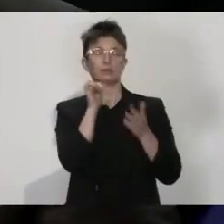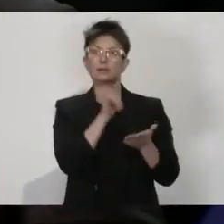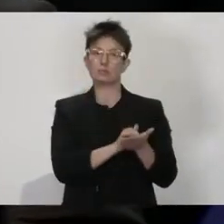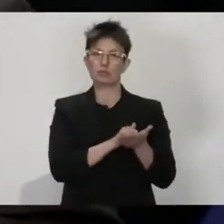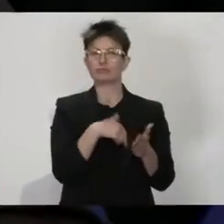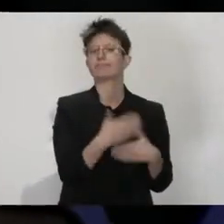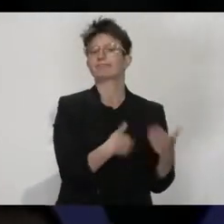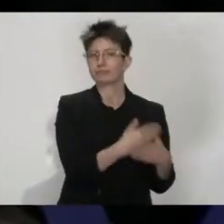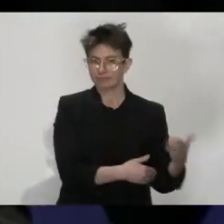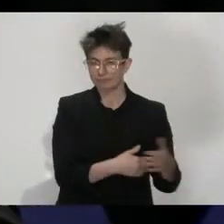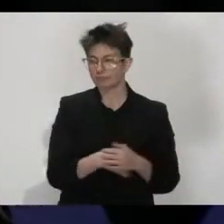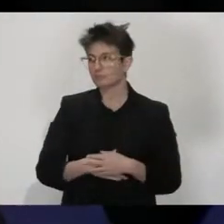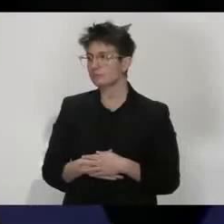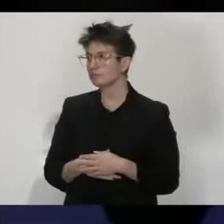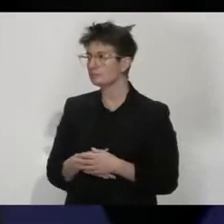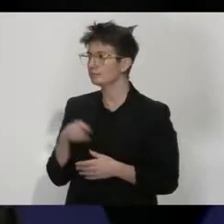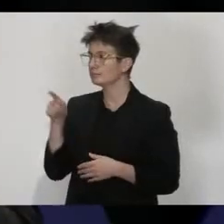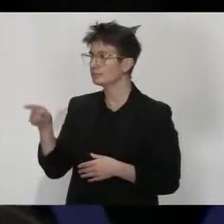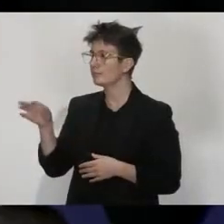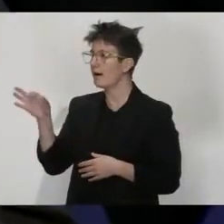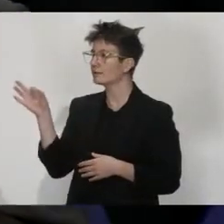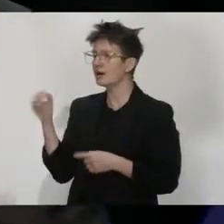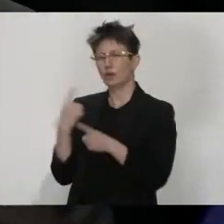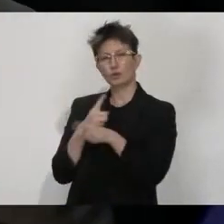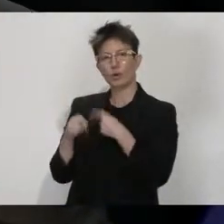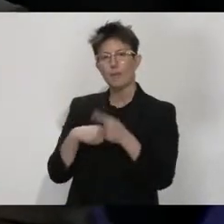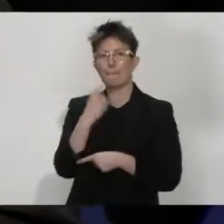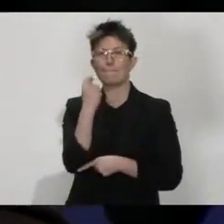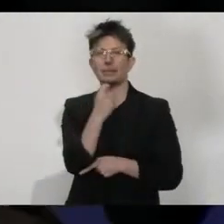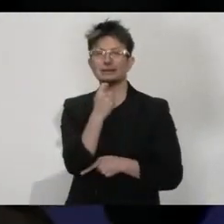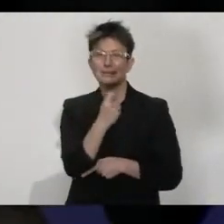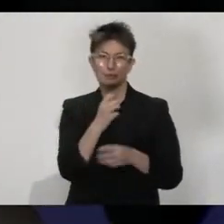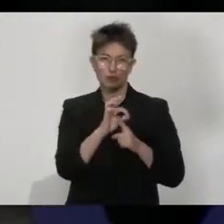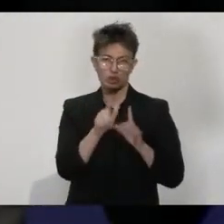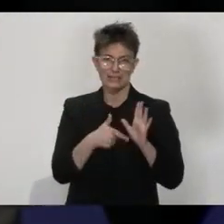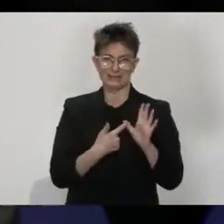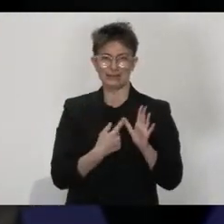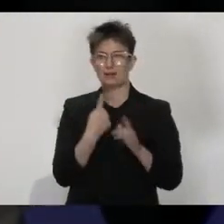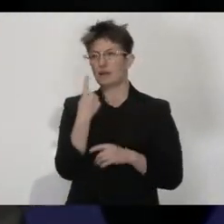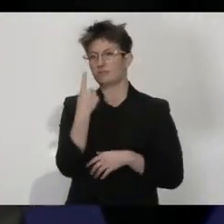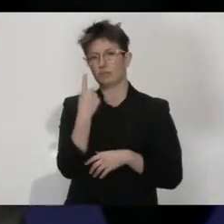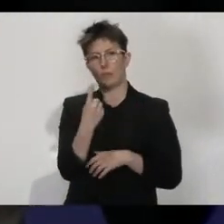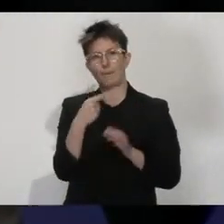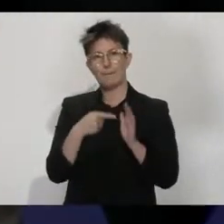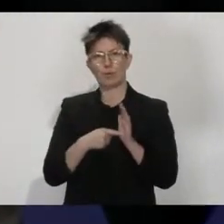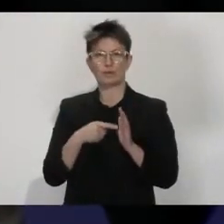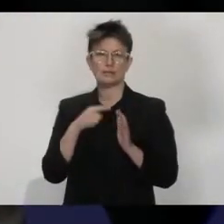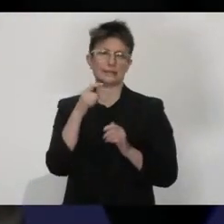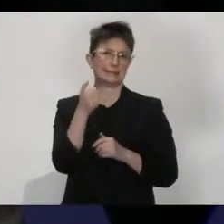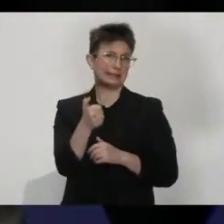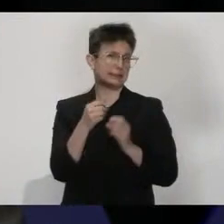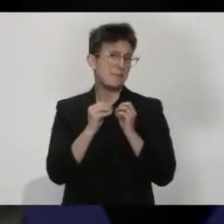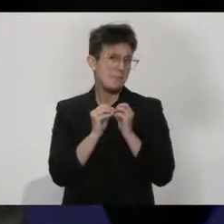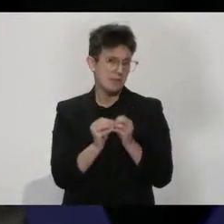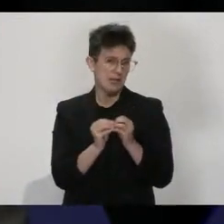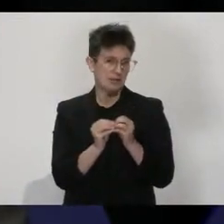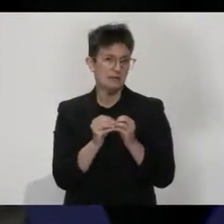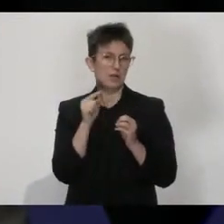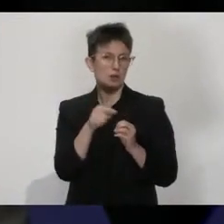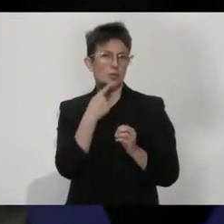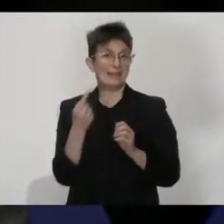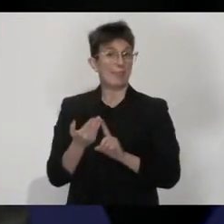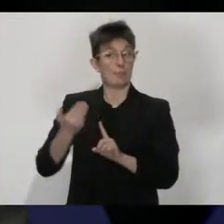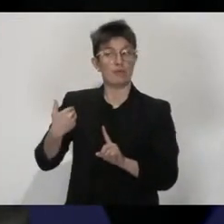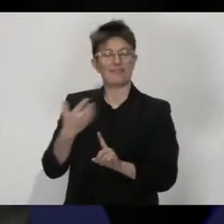about the $1.6 billion, and your government has repeatedly said that the last government underinvested in that area, a number of